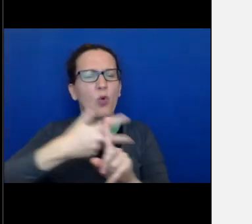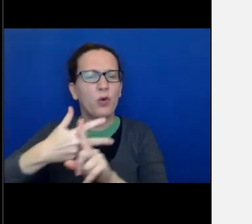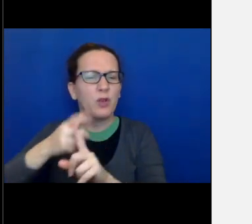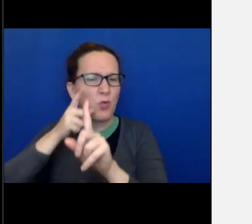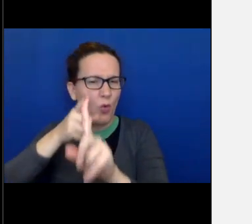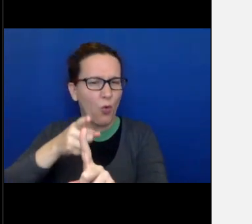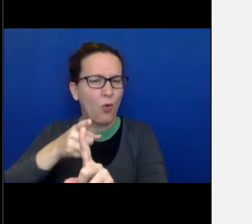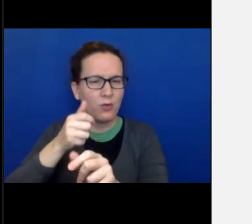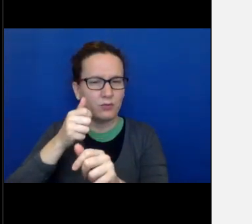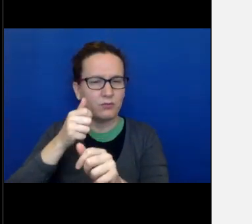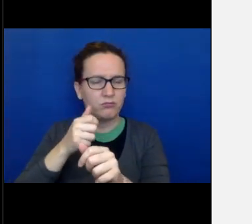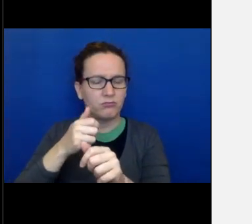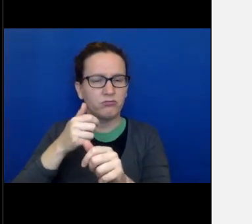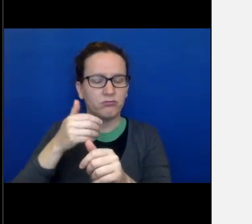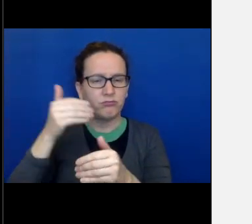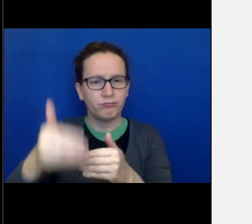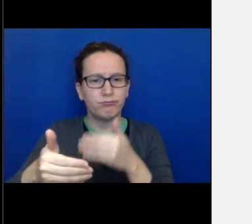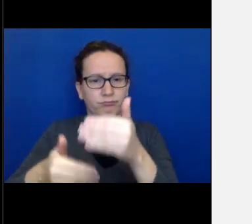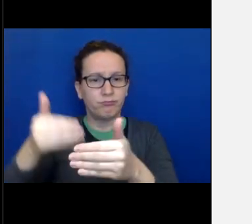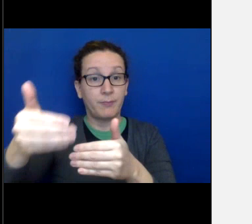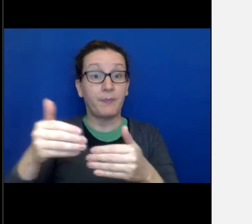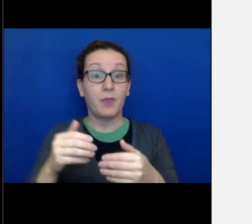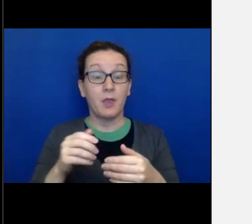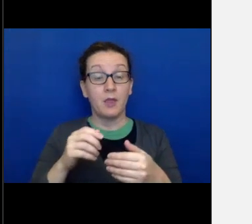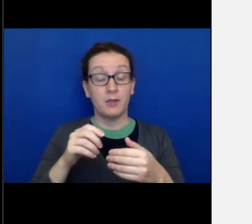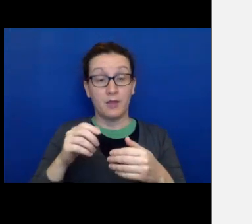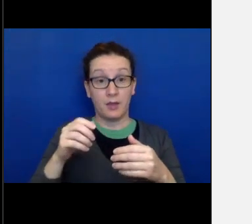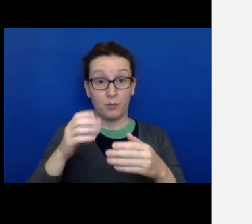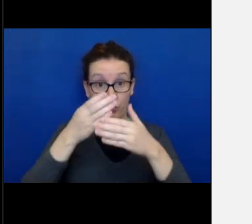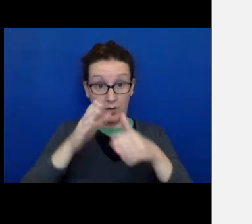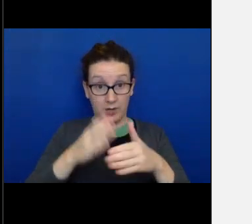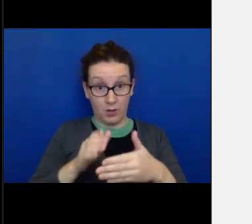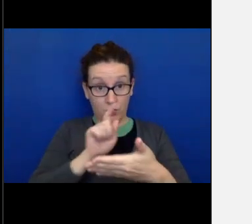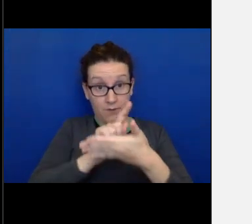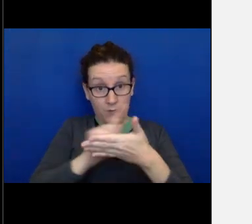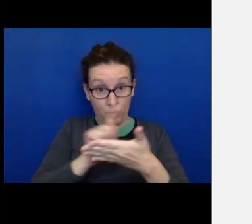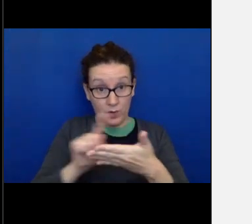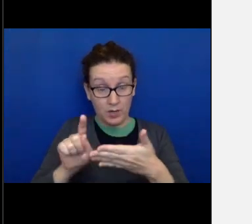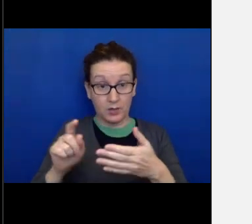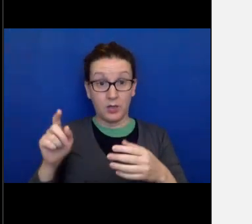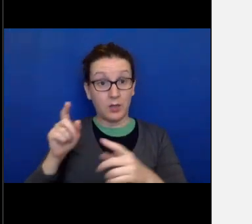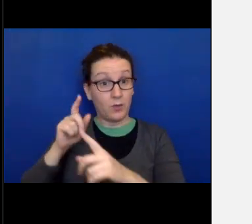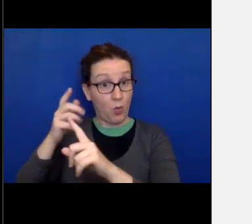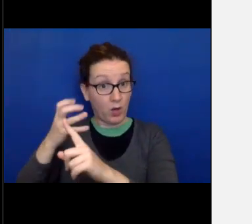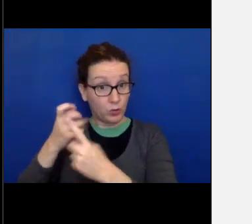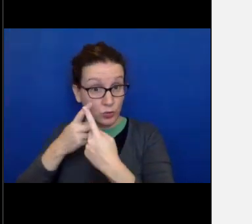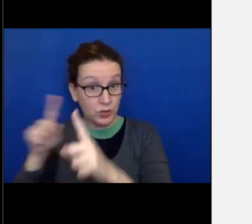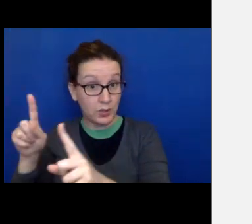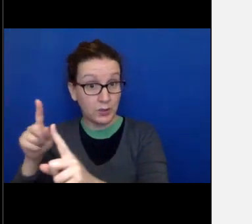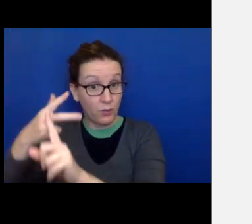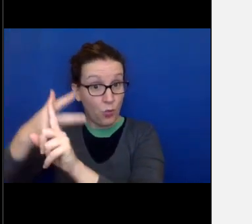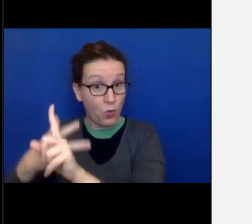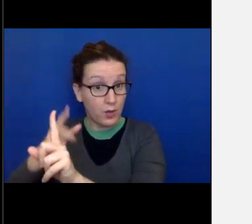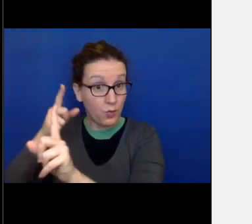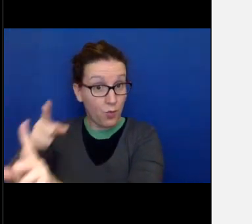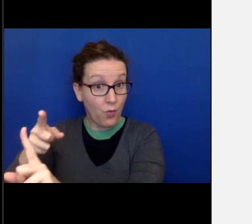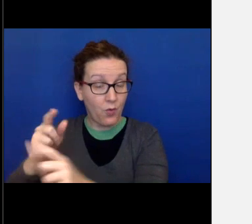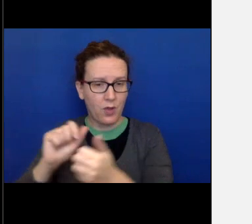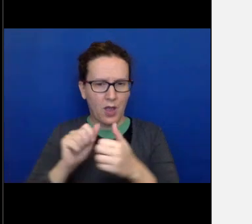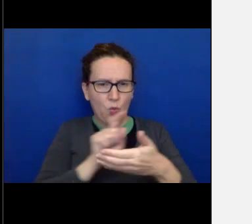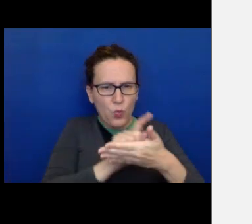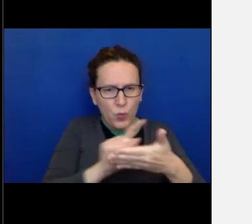go through and think about per week, what kind of progress do you need to make in order to achieve that quarter goal, right?